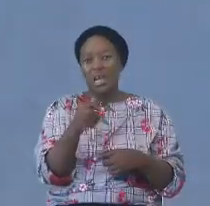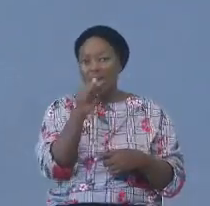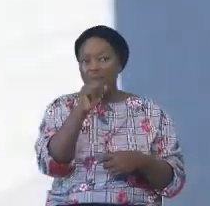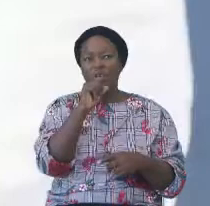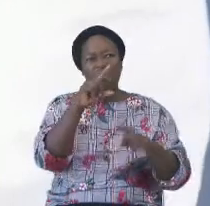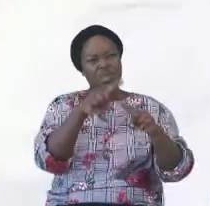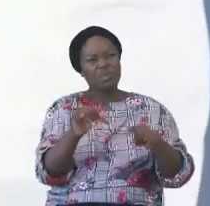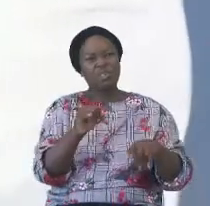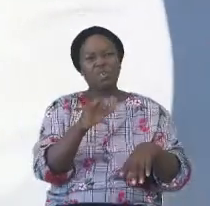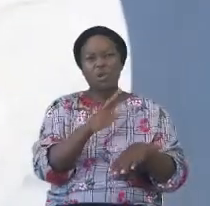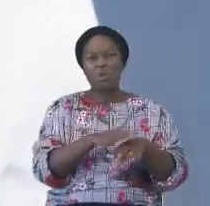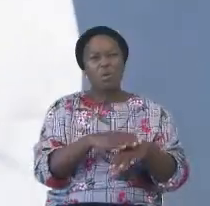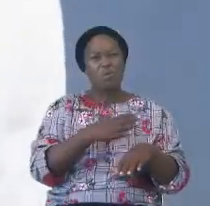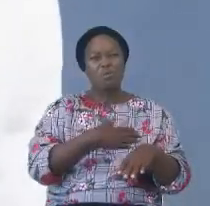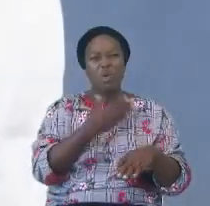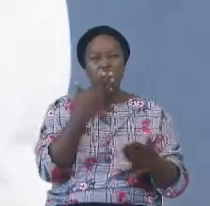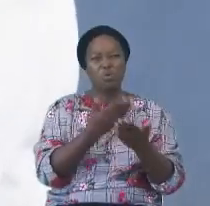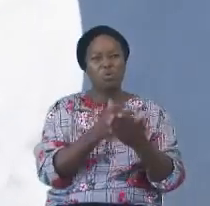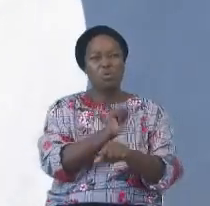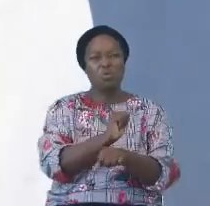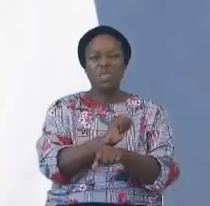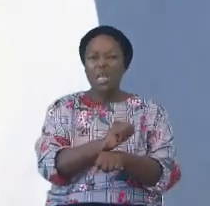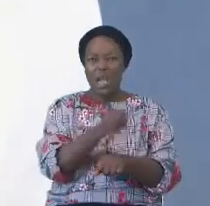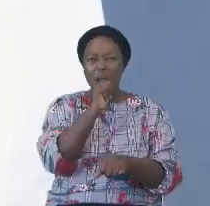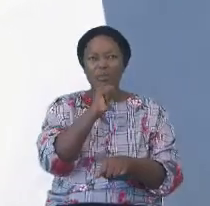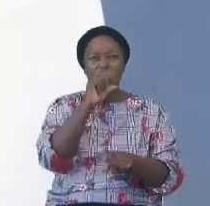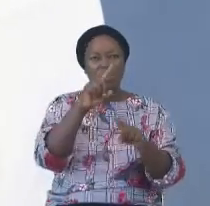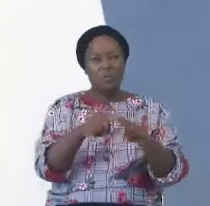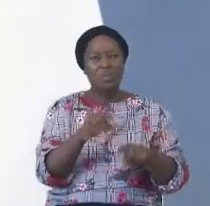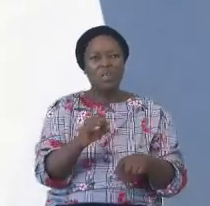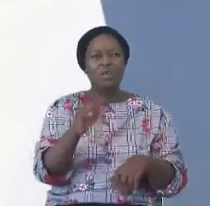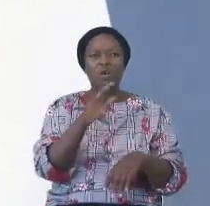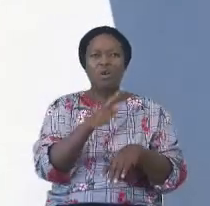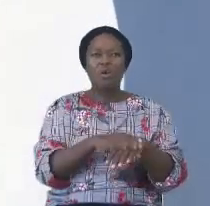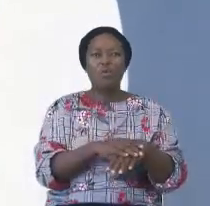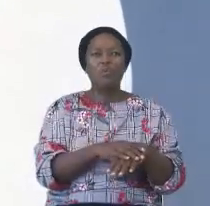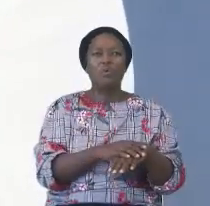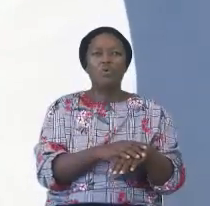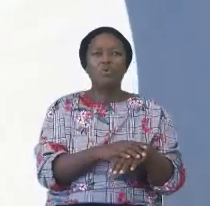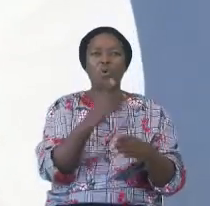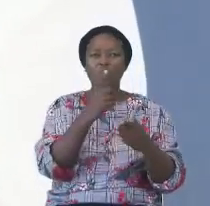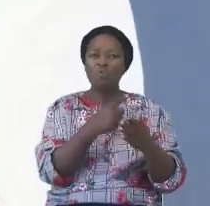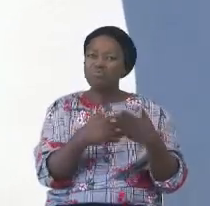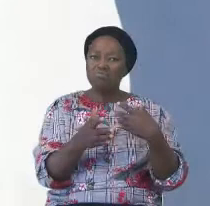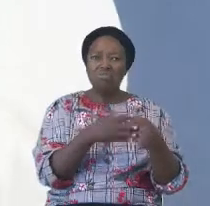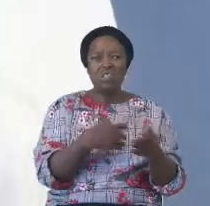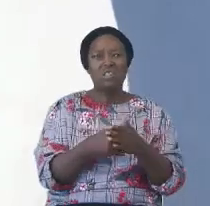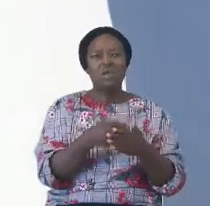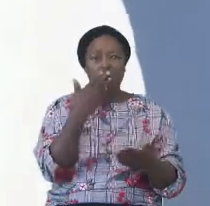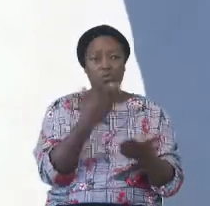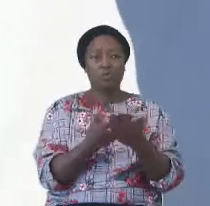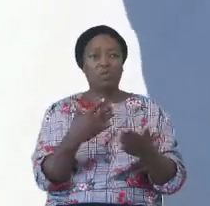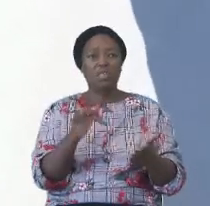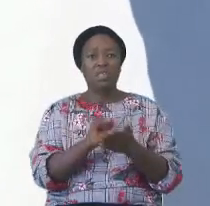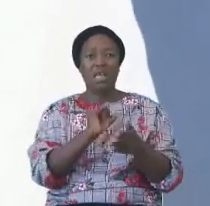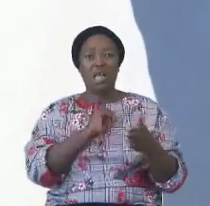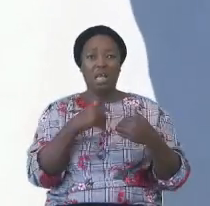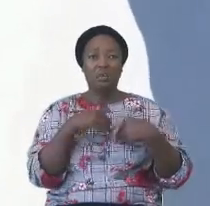mercy. Now you come and you say, I'm not depending on my good works. I'm not